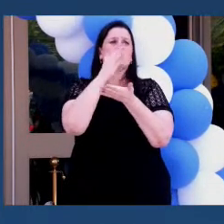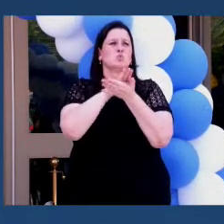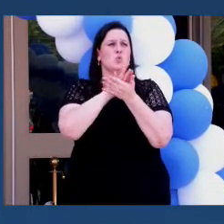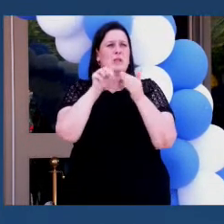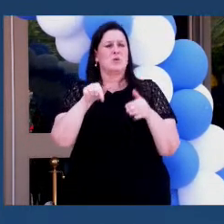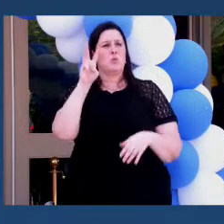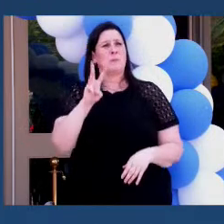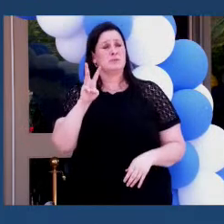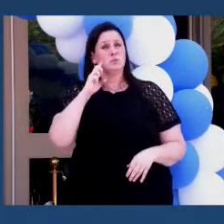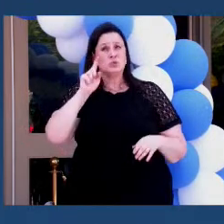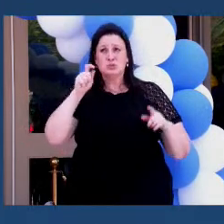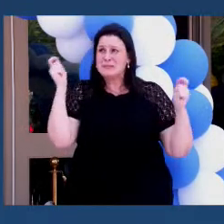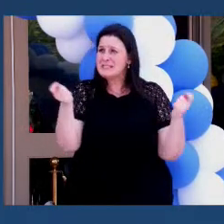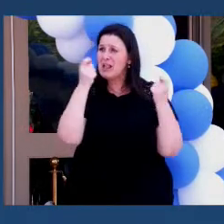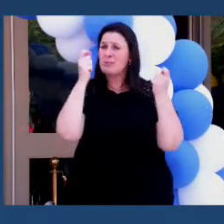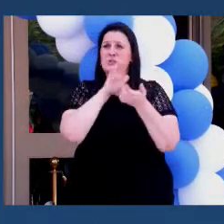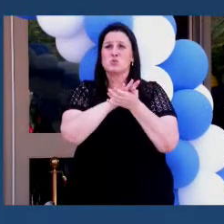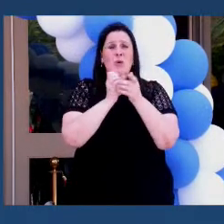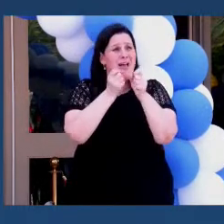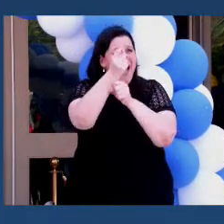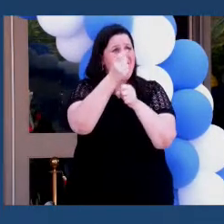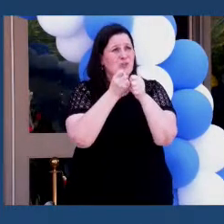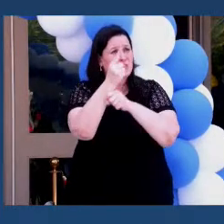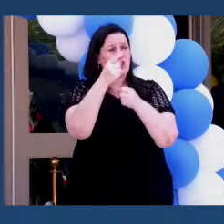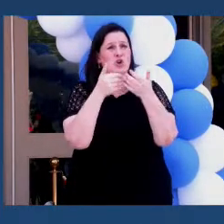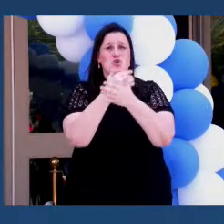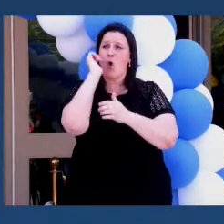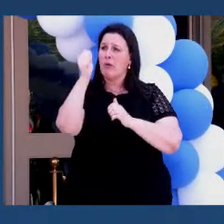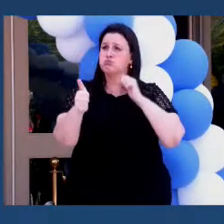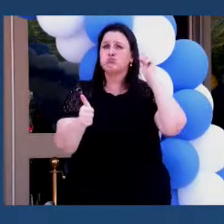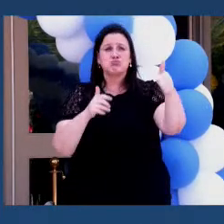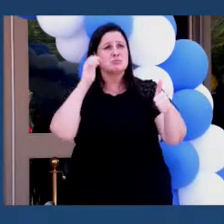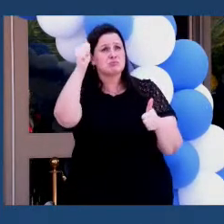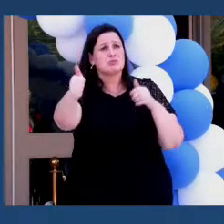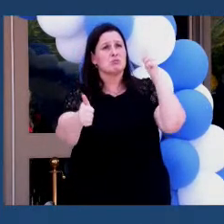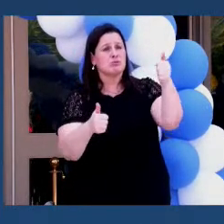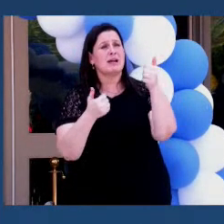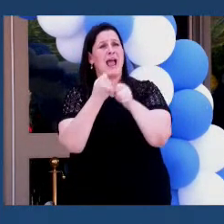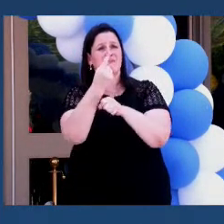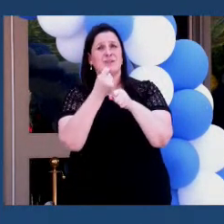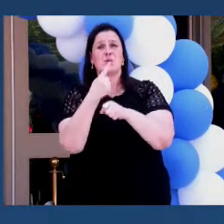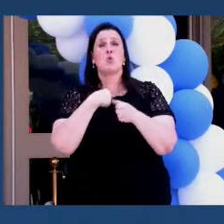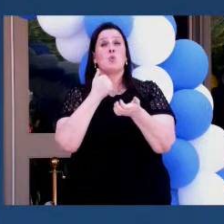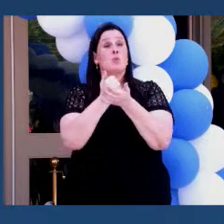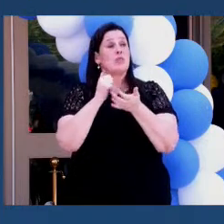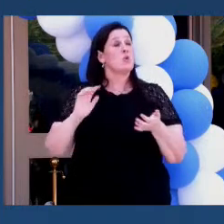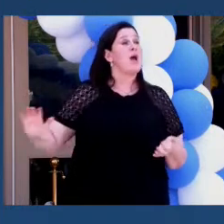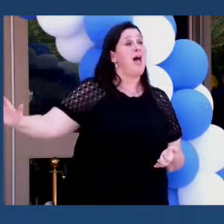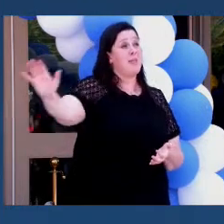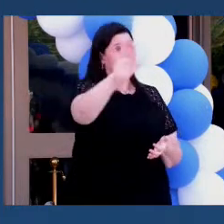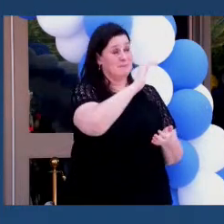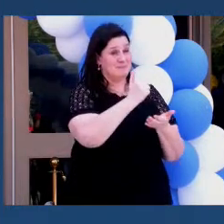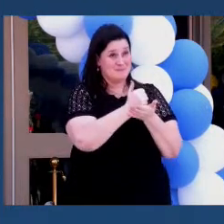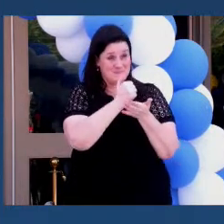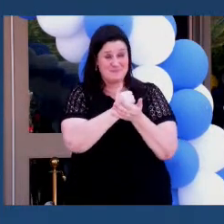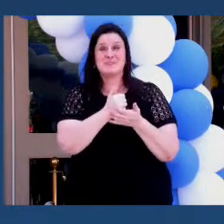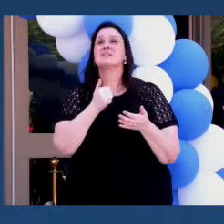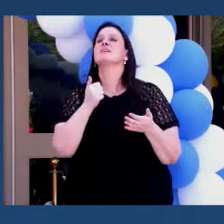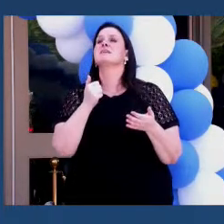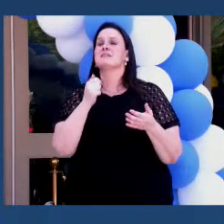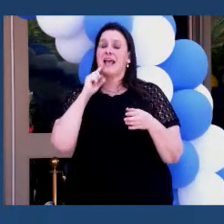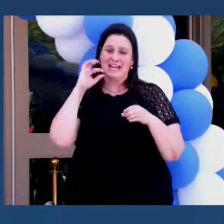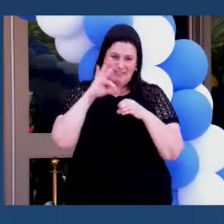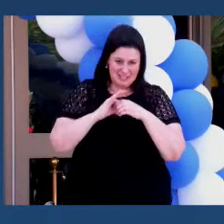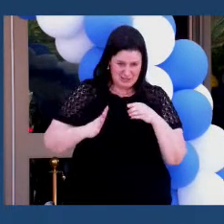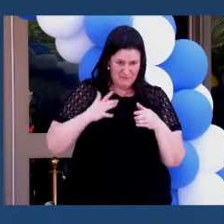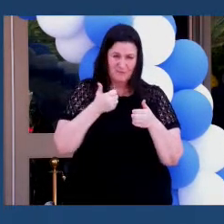be celebrating schools every year, new schools in Wilmington every year. And with the help of all of you, with the help of all of us as elected officials,